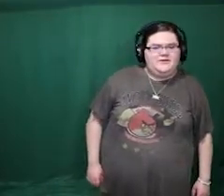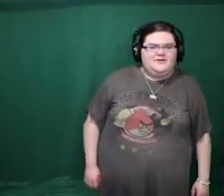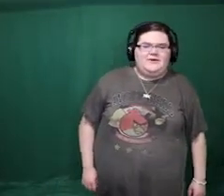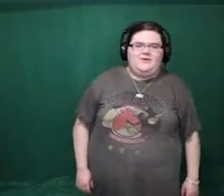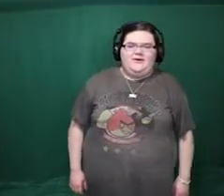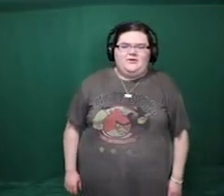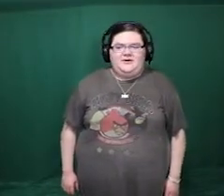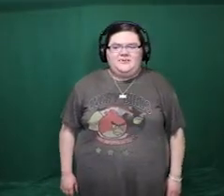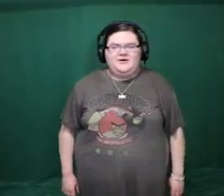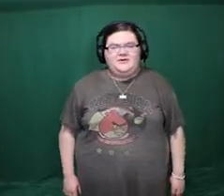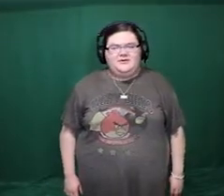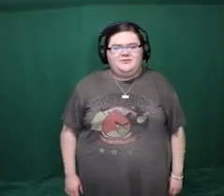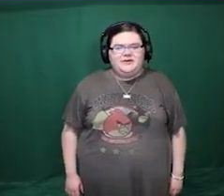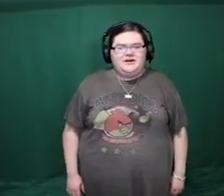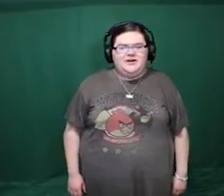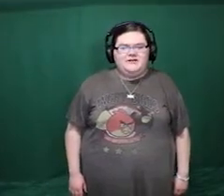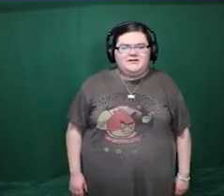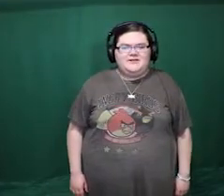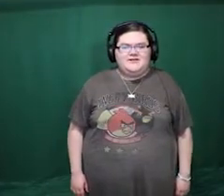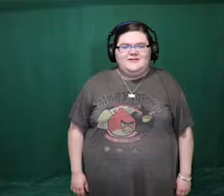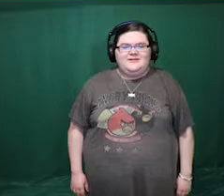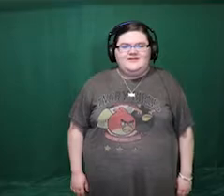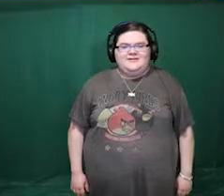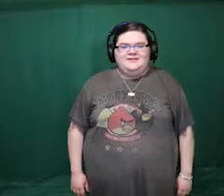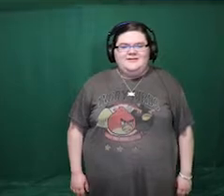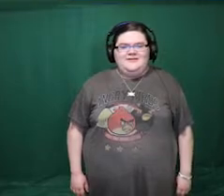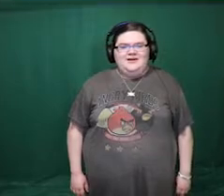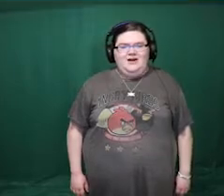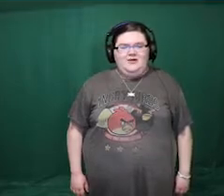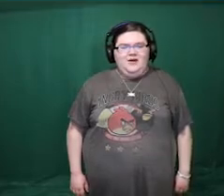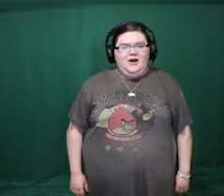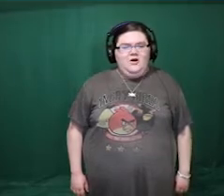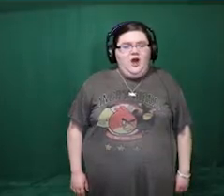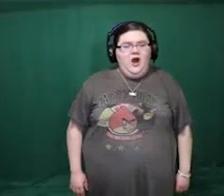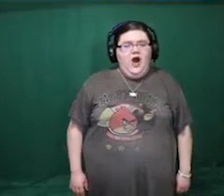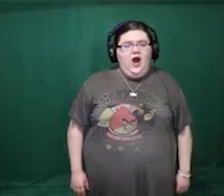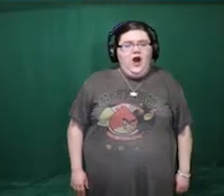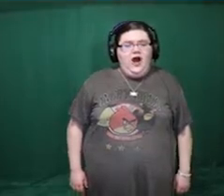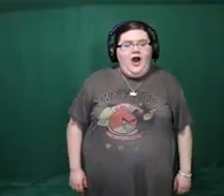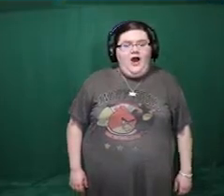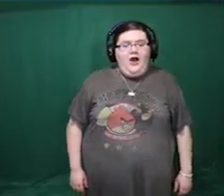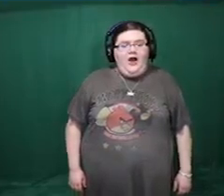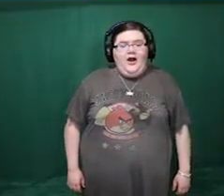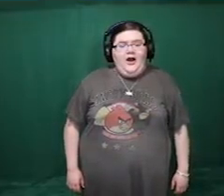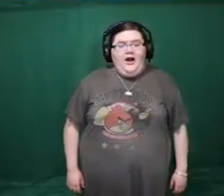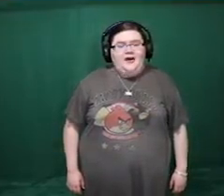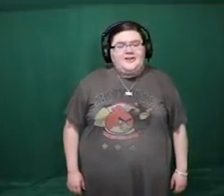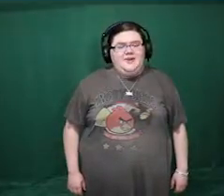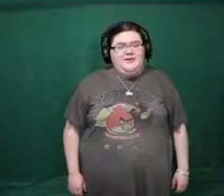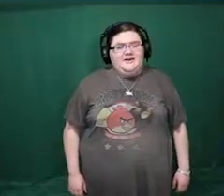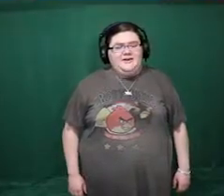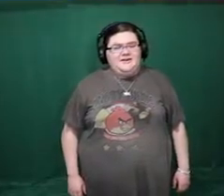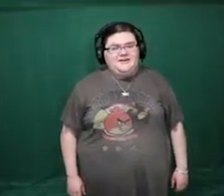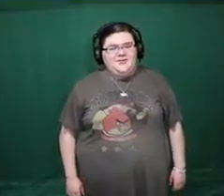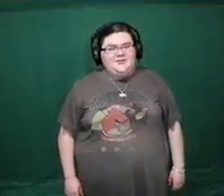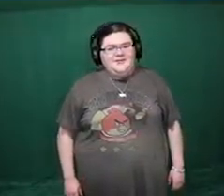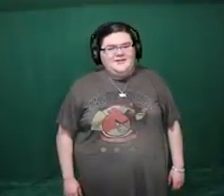Oh, no, not wide open. Come on, you Blues. Go on. It could be a